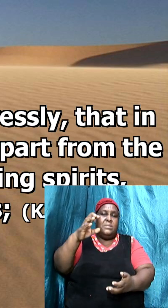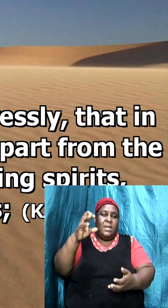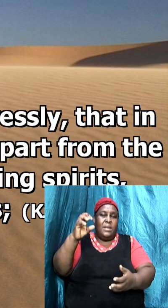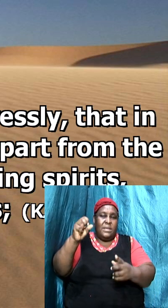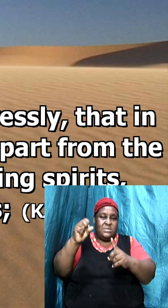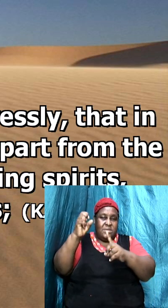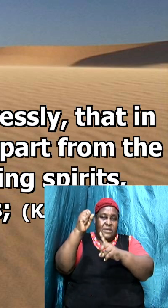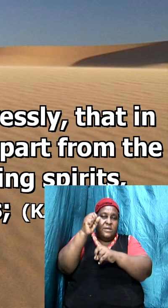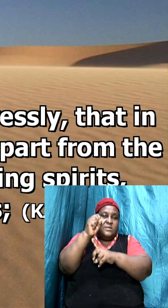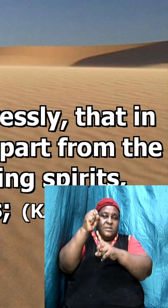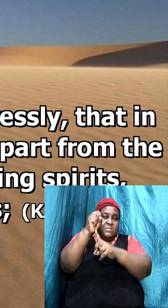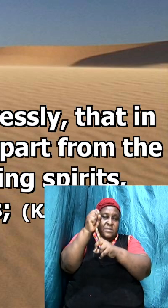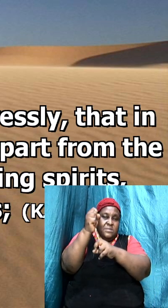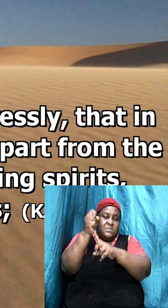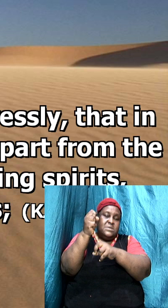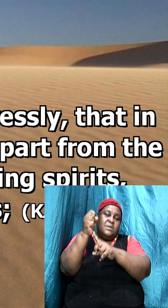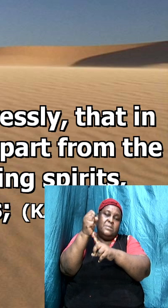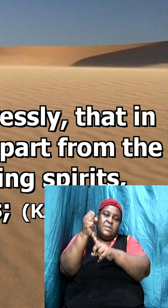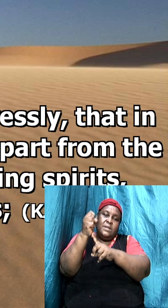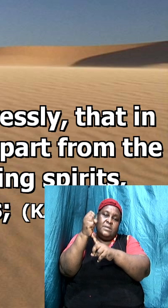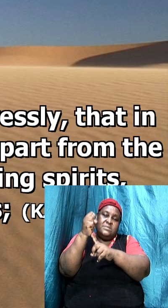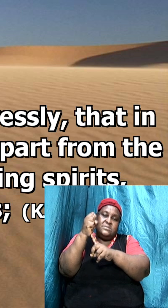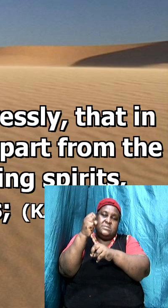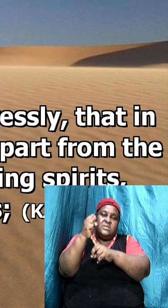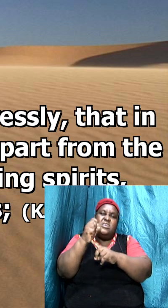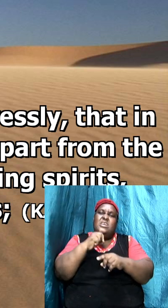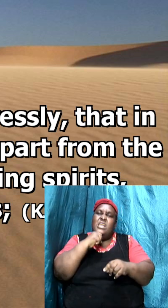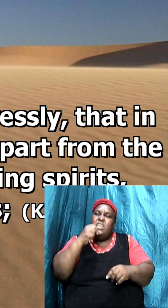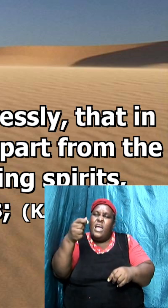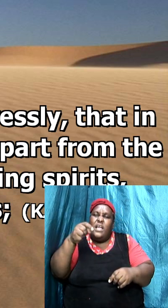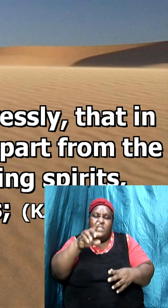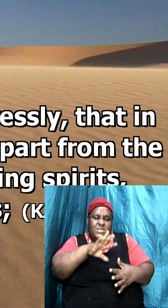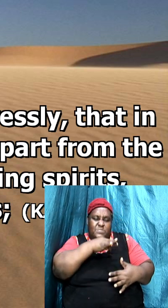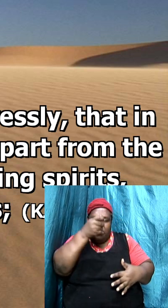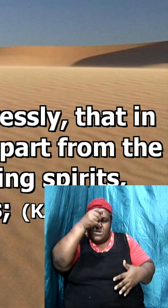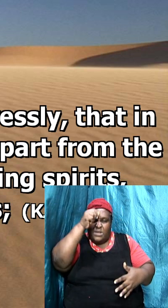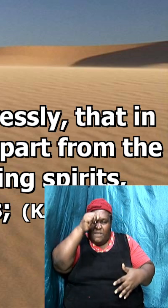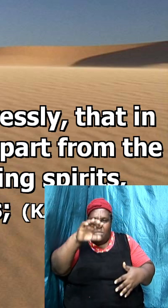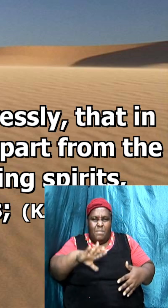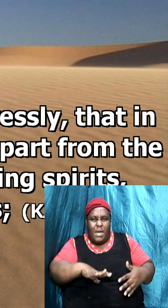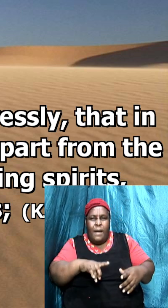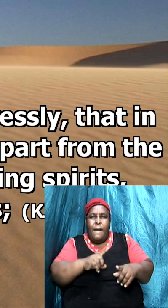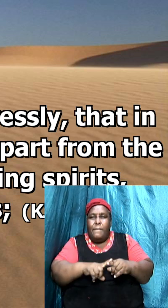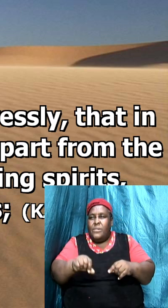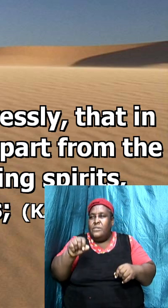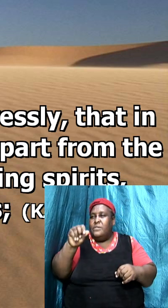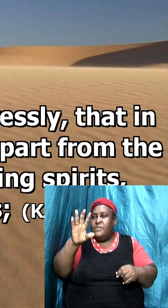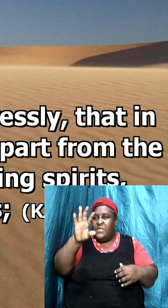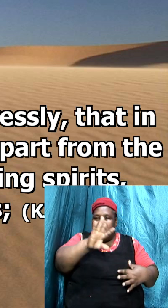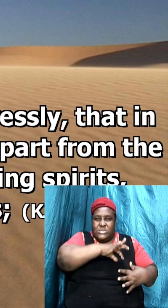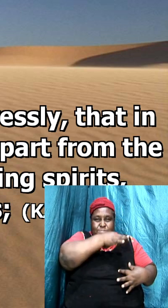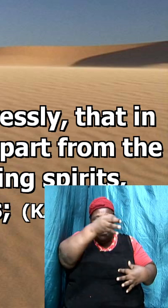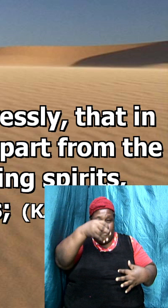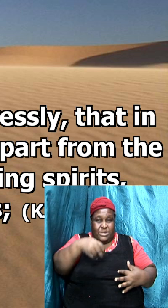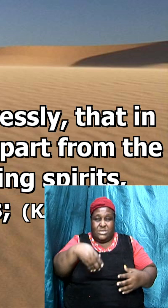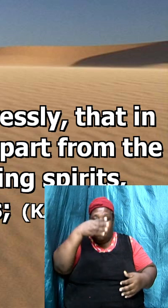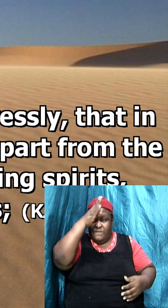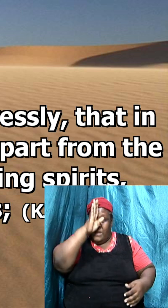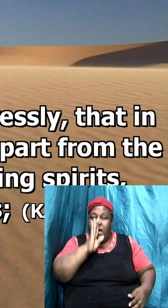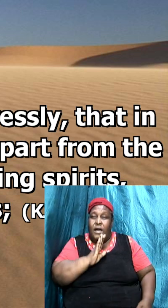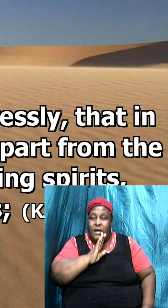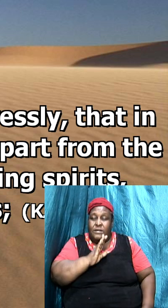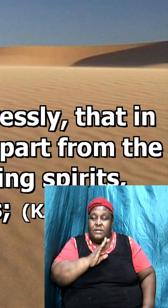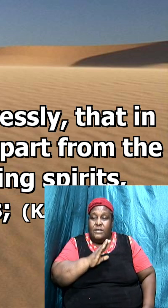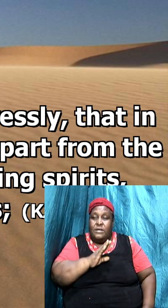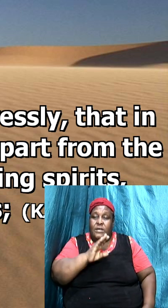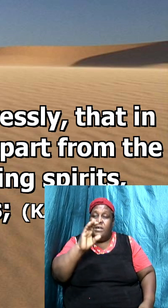So it's not the spirit of man, but it's the Spirit of God, the Holy Spirit. Speak expressly,